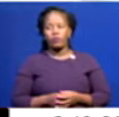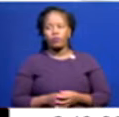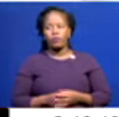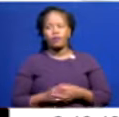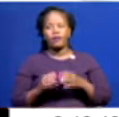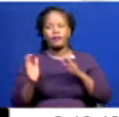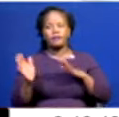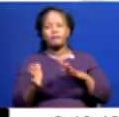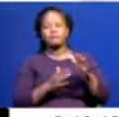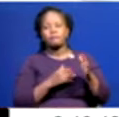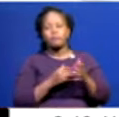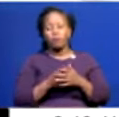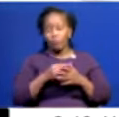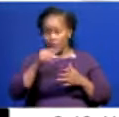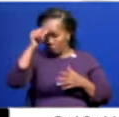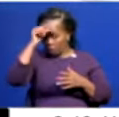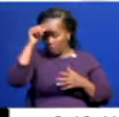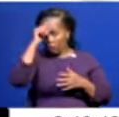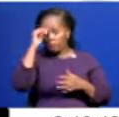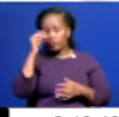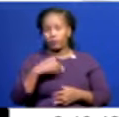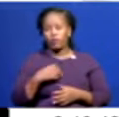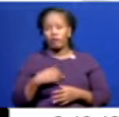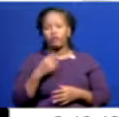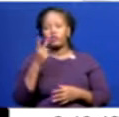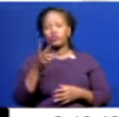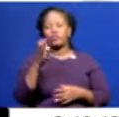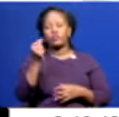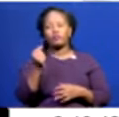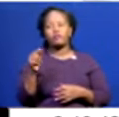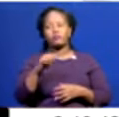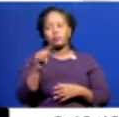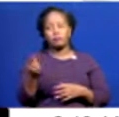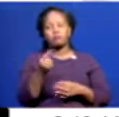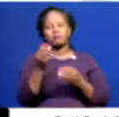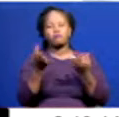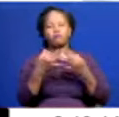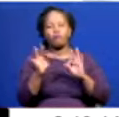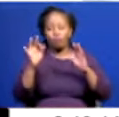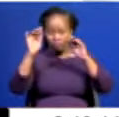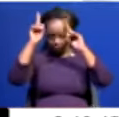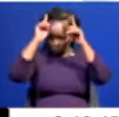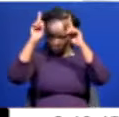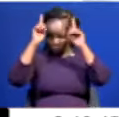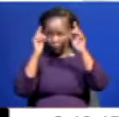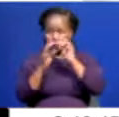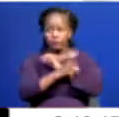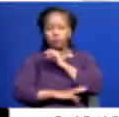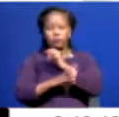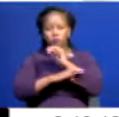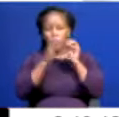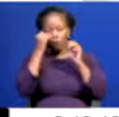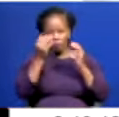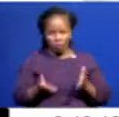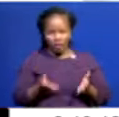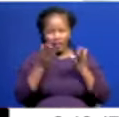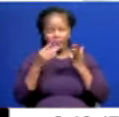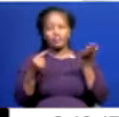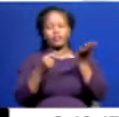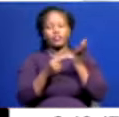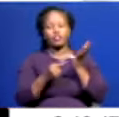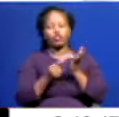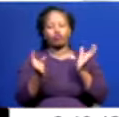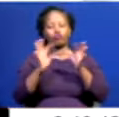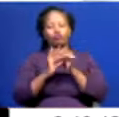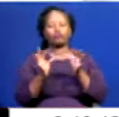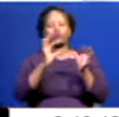In the meantime, the government will put up 25,000 free Wi-Fi hotspots in the country in order to enhance digital connectivity. Speaking while